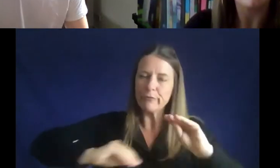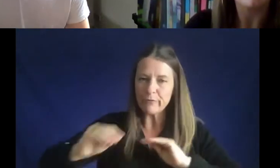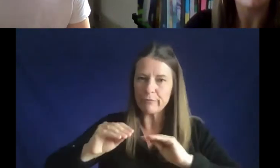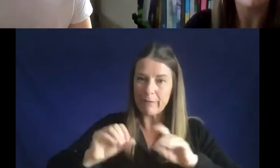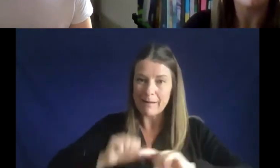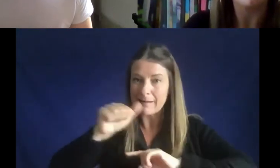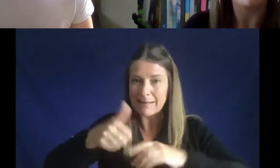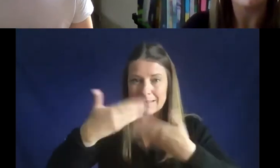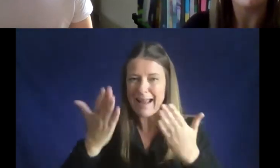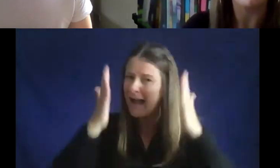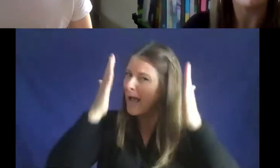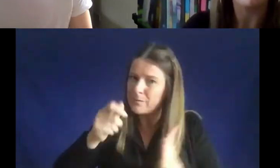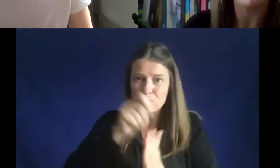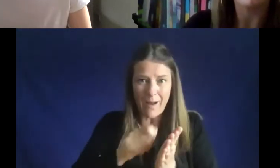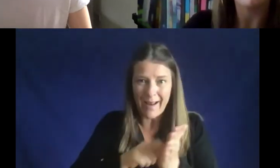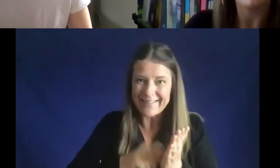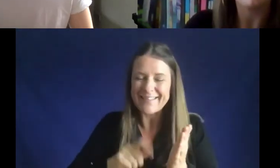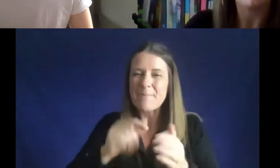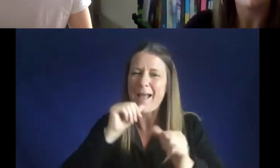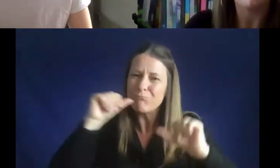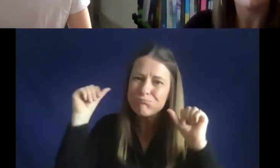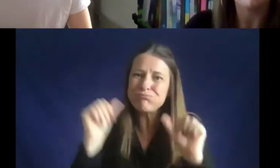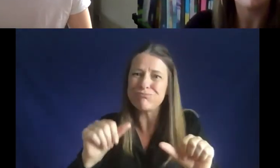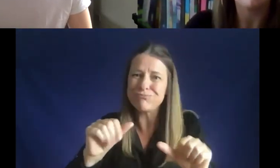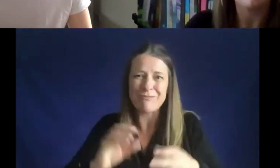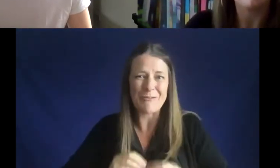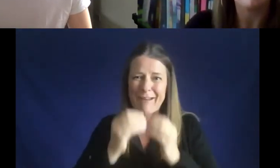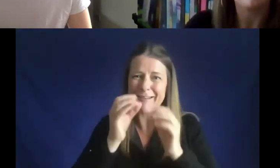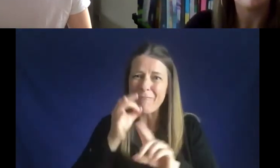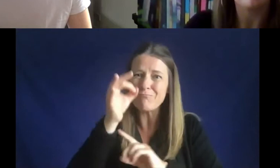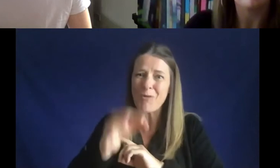my favorite creative prompt would probably be,